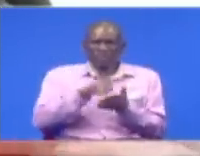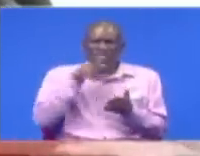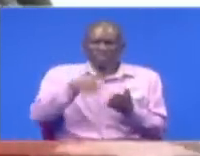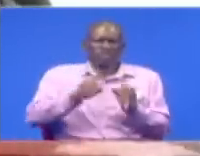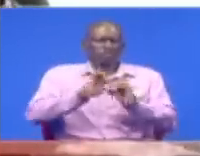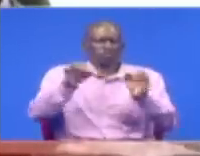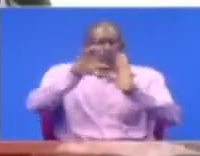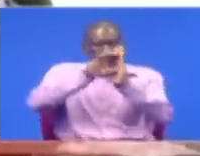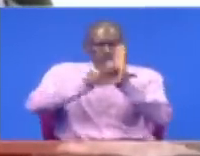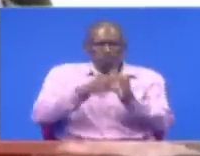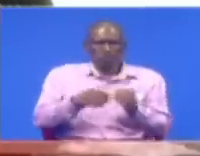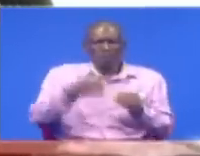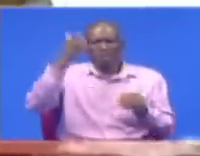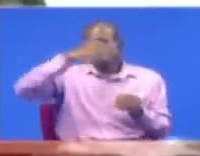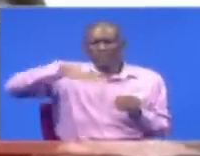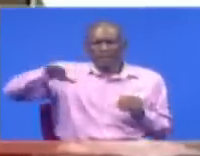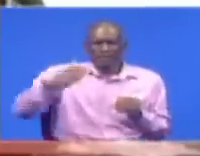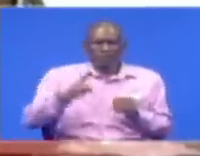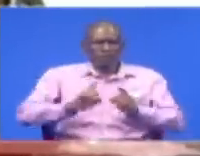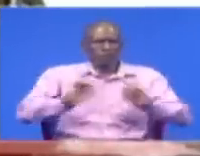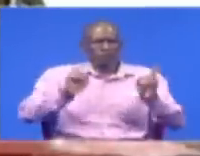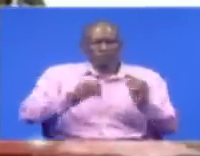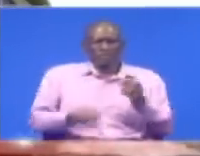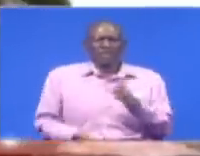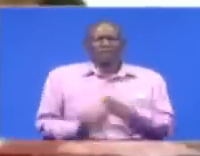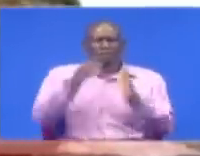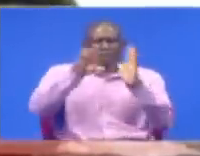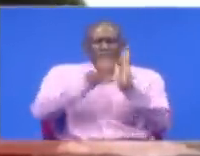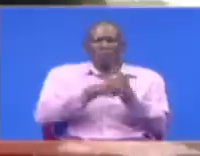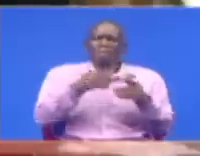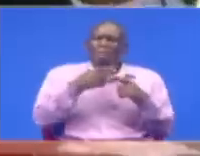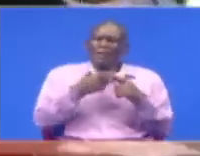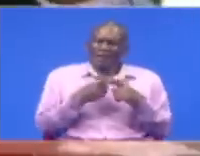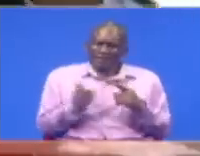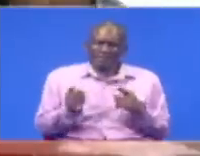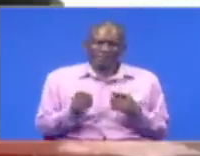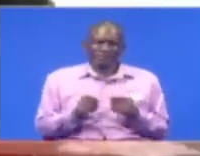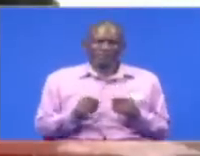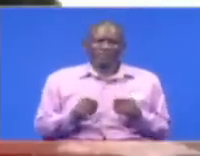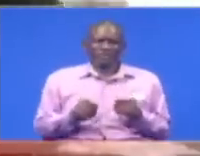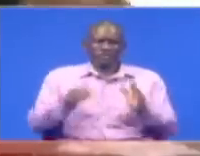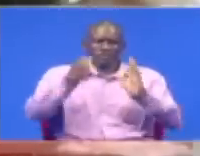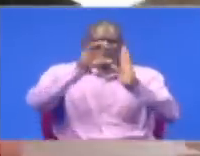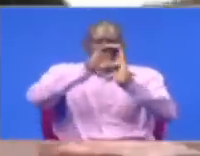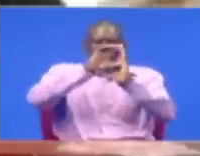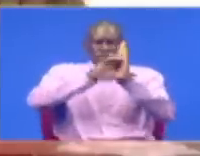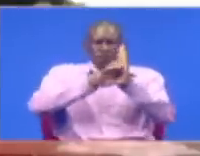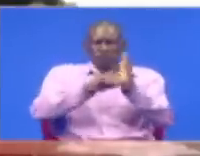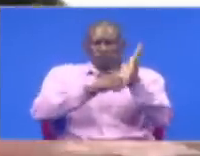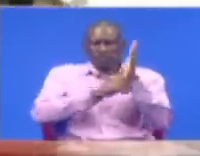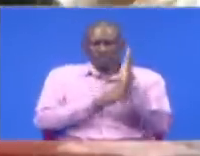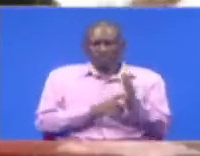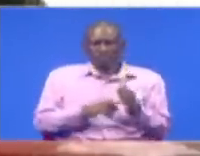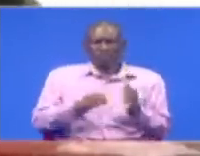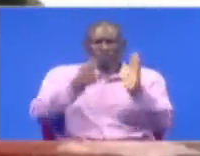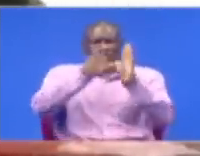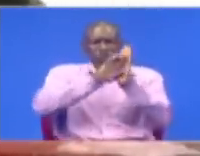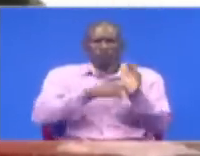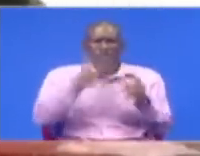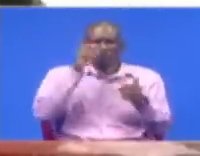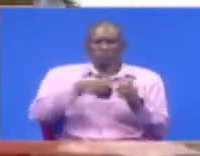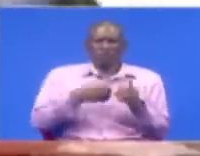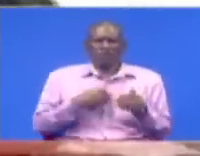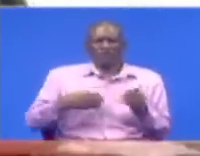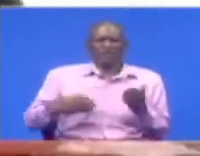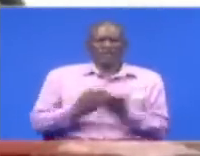unconstitutional. Parliament will not pass a law. But the constitutional, for example, recognizes that there's a right to